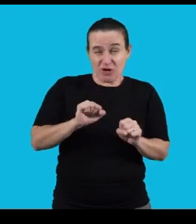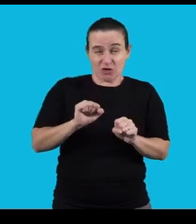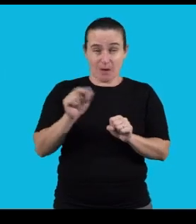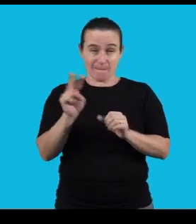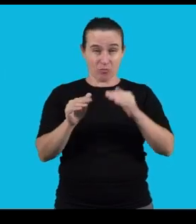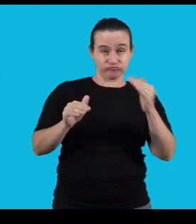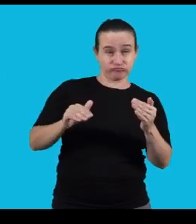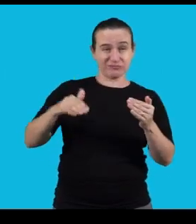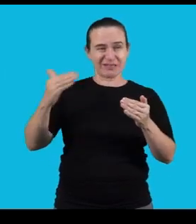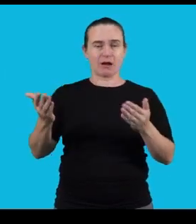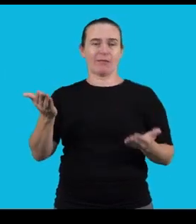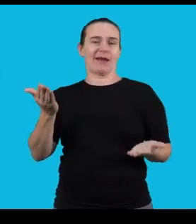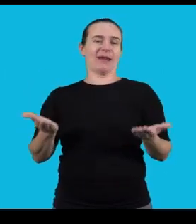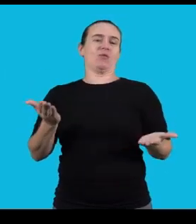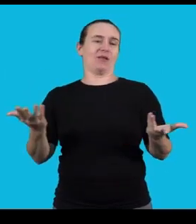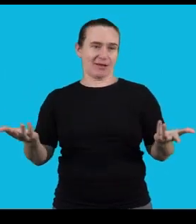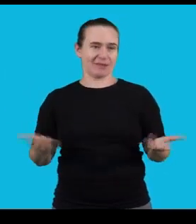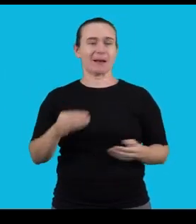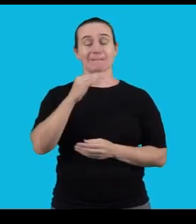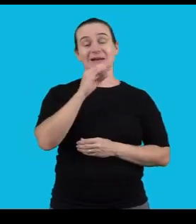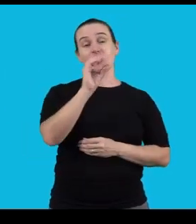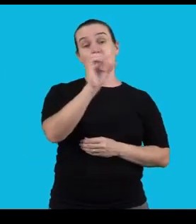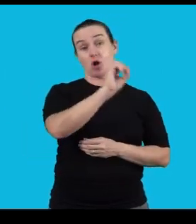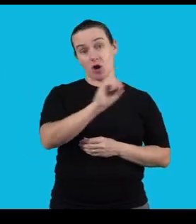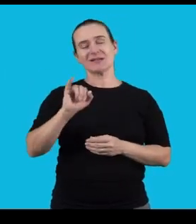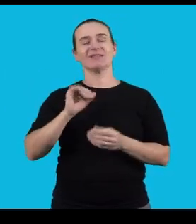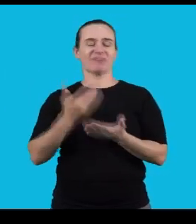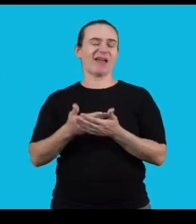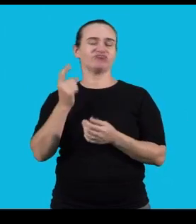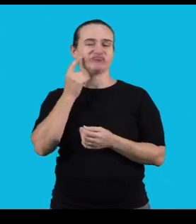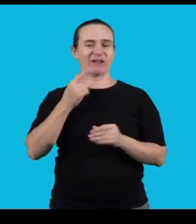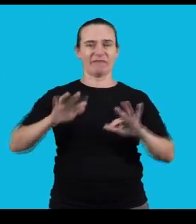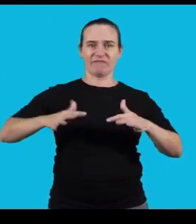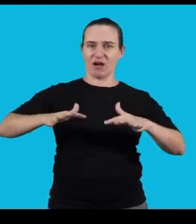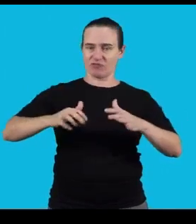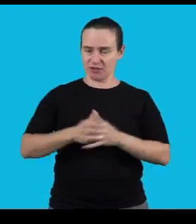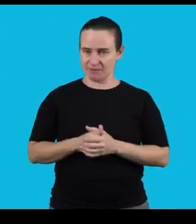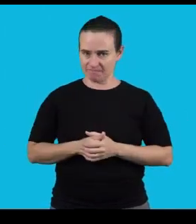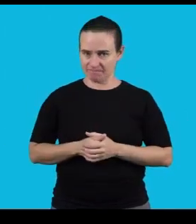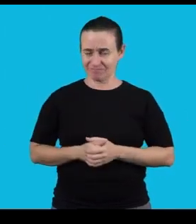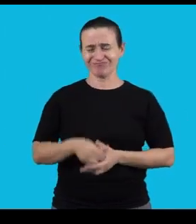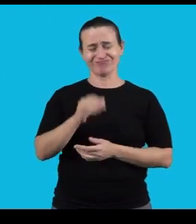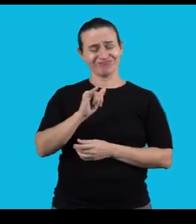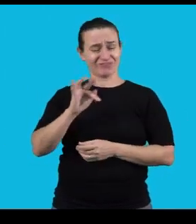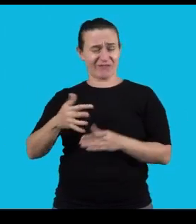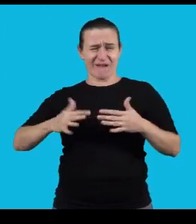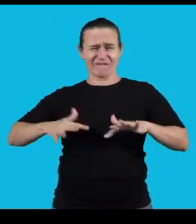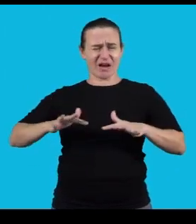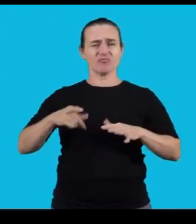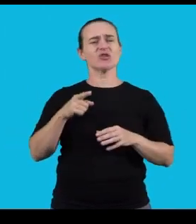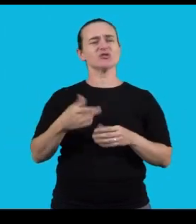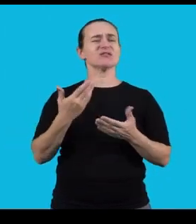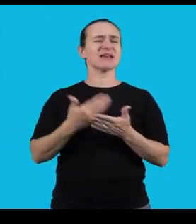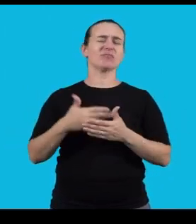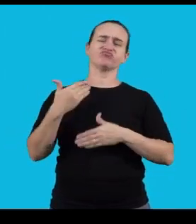eardrum is equalized, and ossicles can vibrate freely. If the vibrations are not happening freely